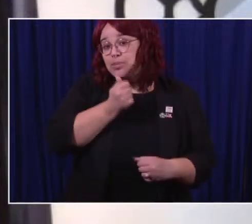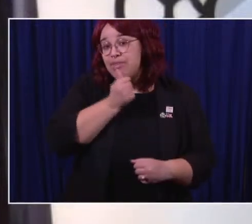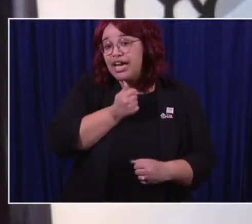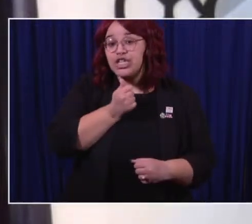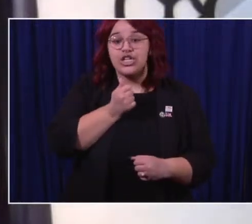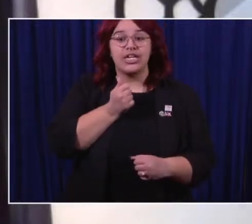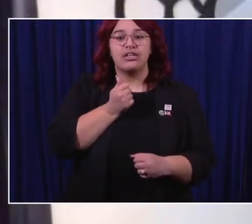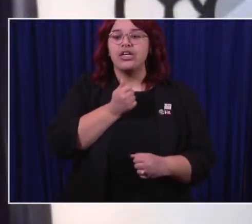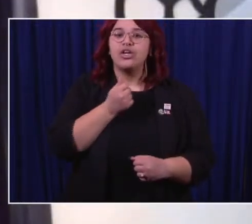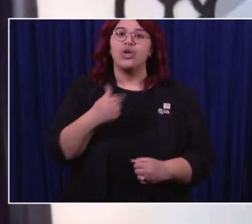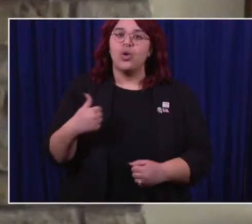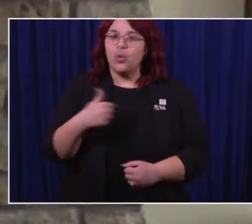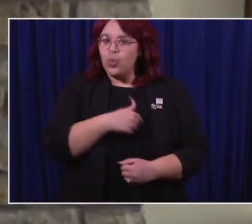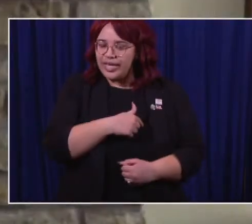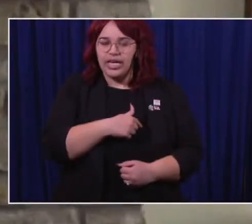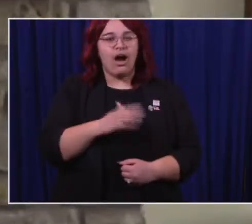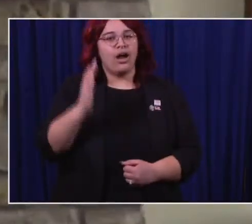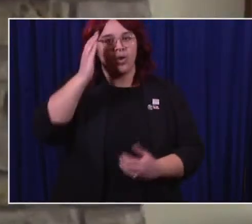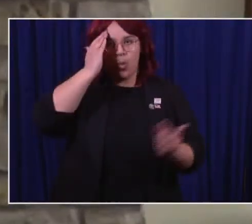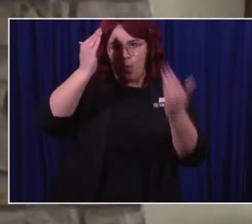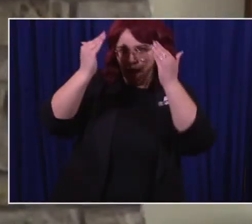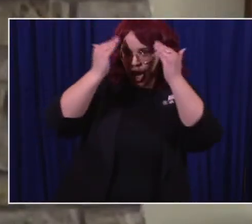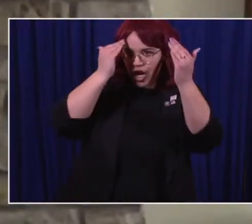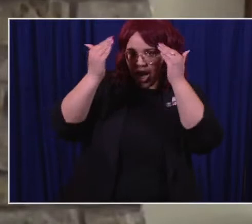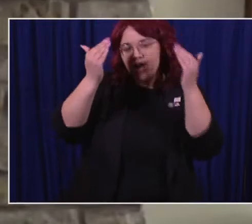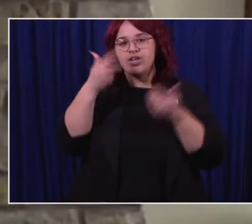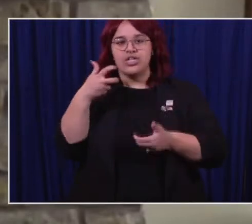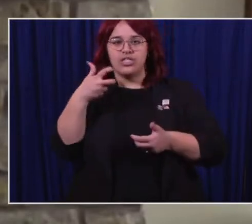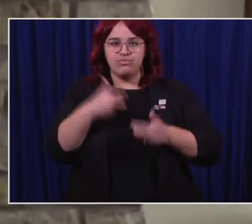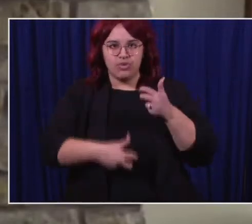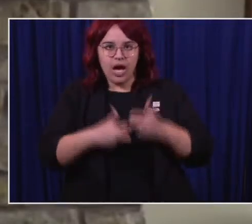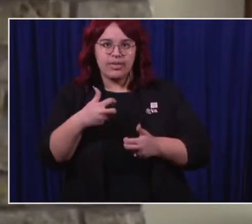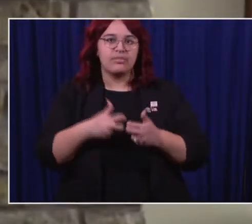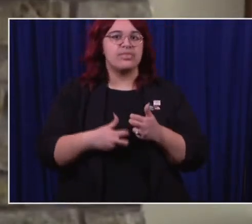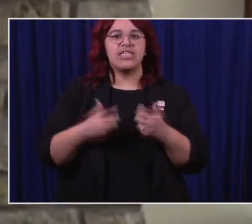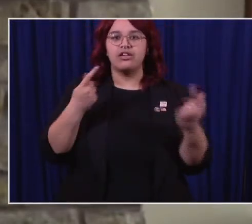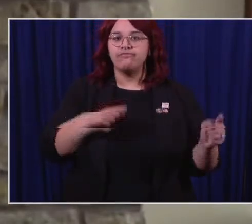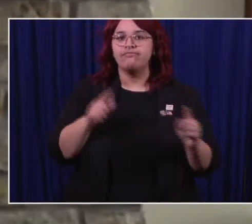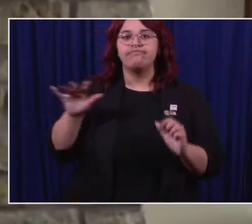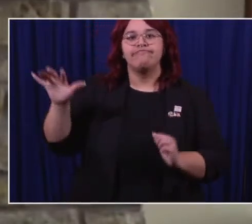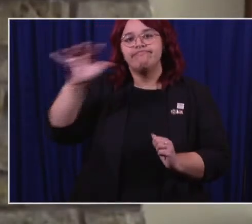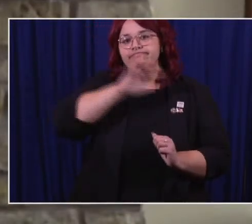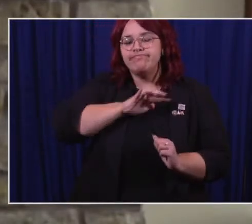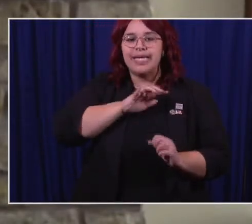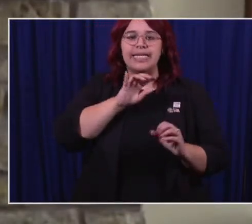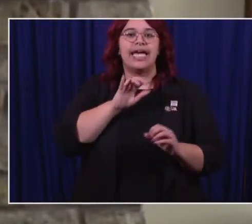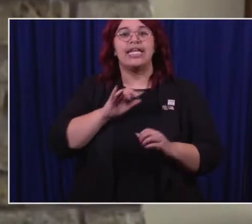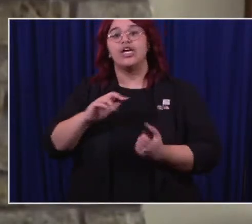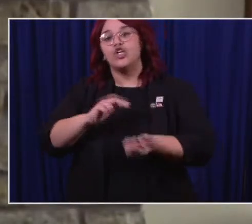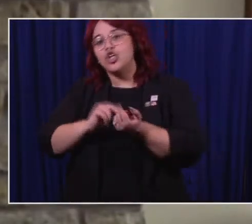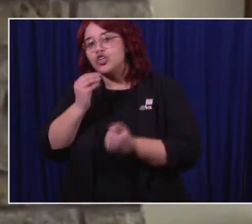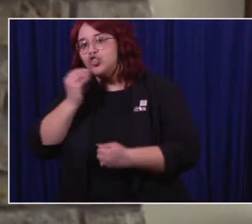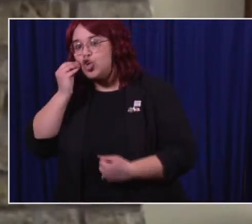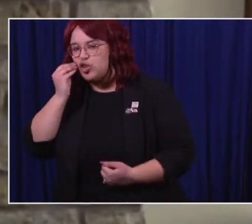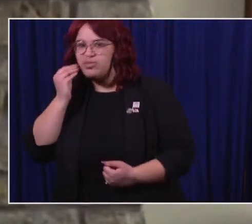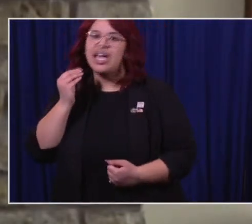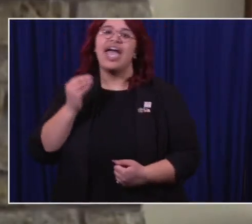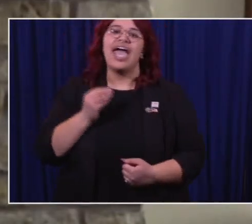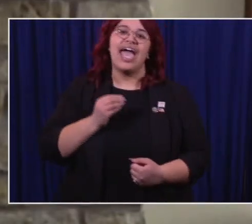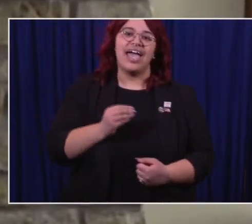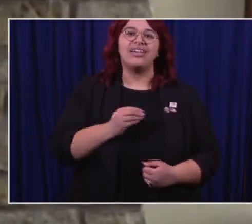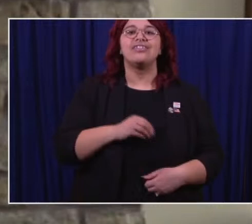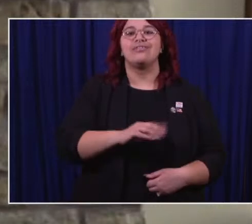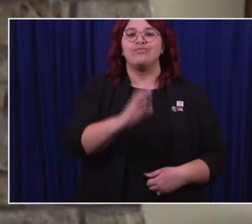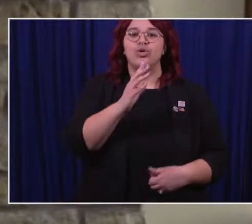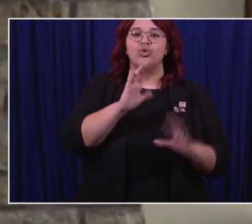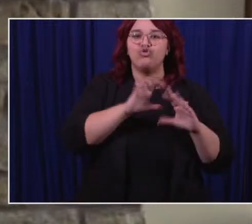as we are with nursing homes. Yeah, we hope to get that to you very, very quickly. And I understand families. I get